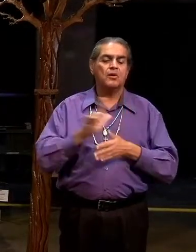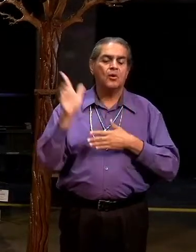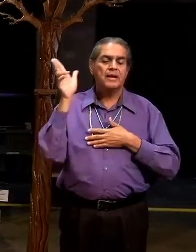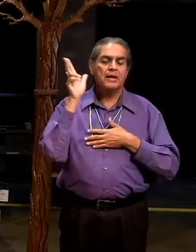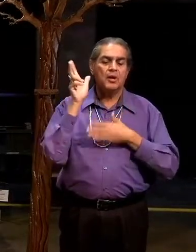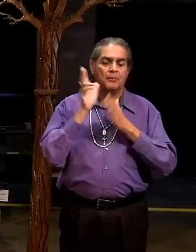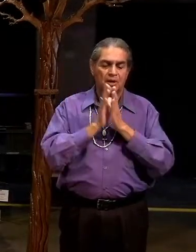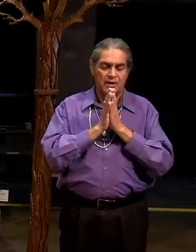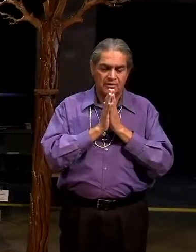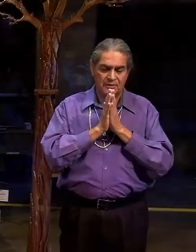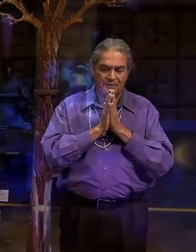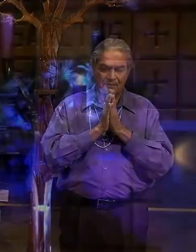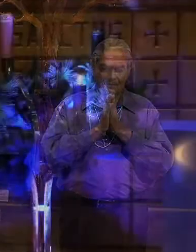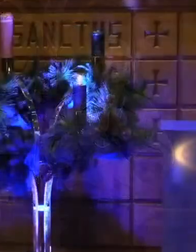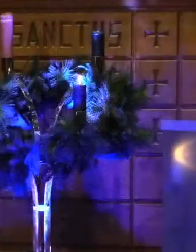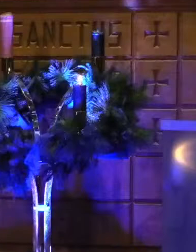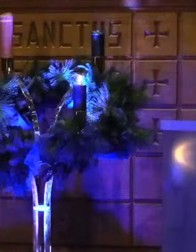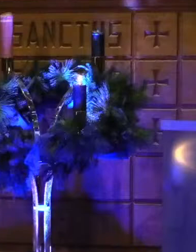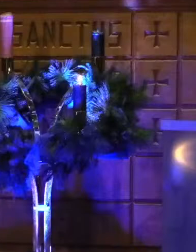our prayer.